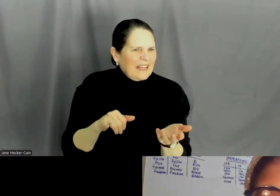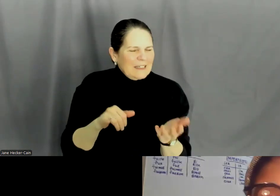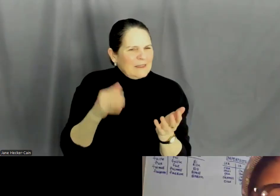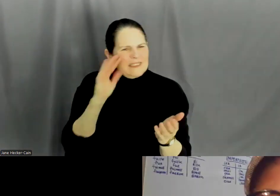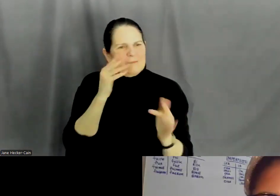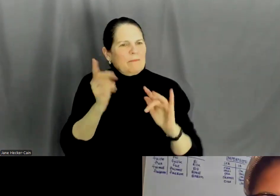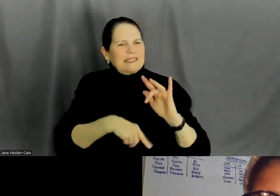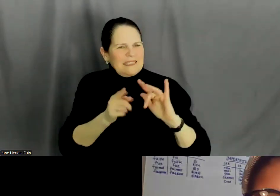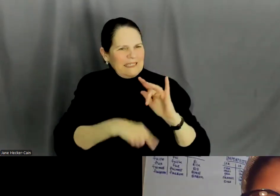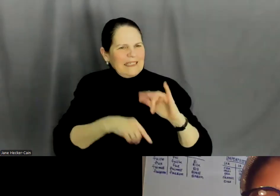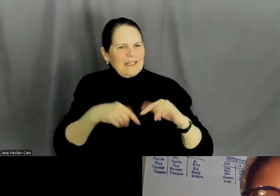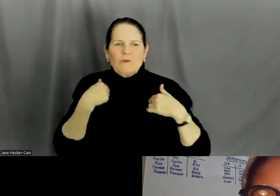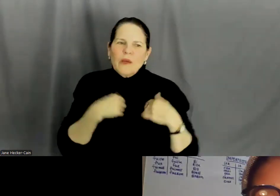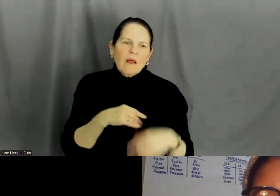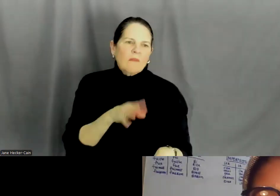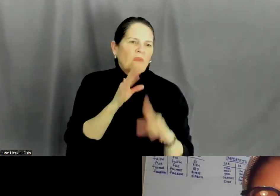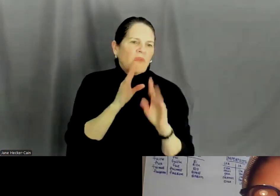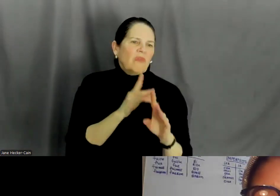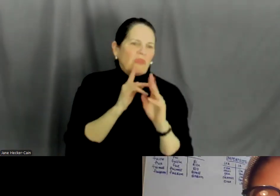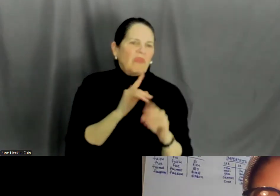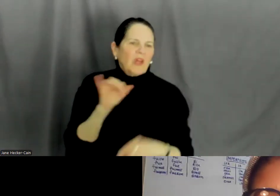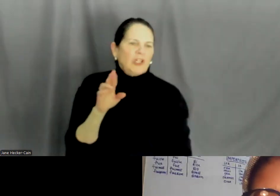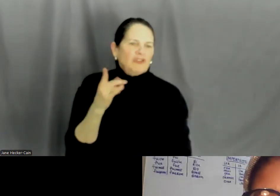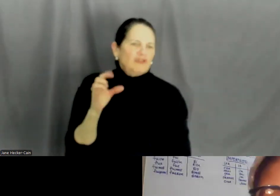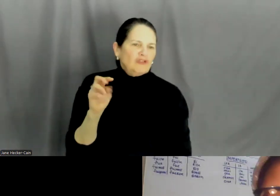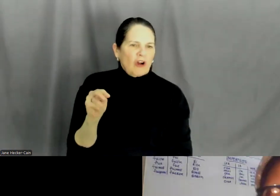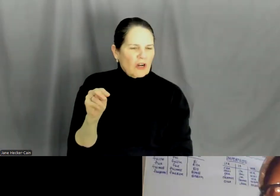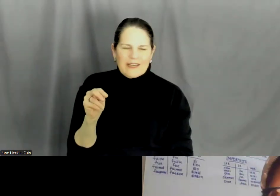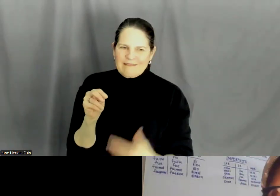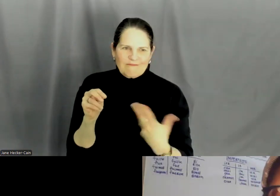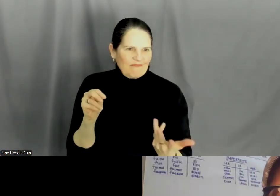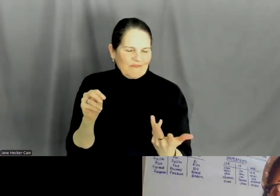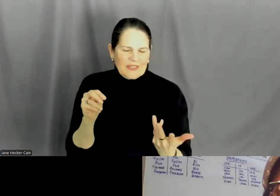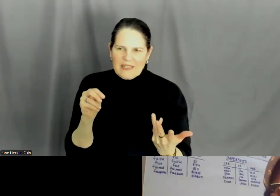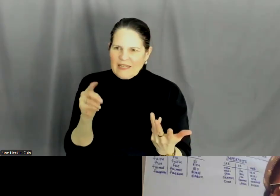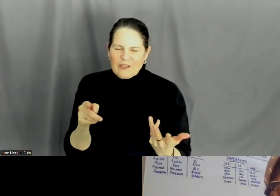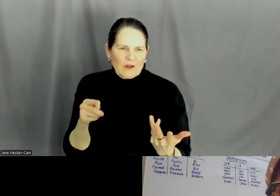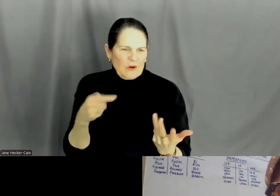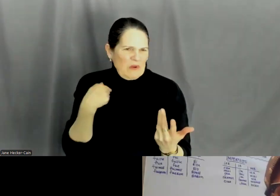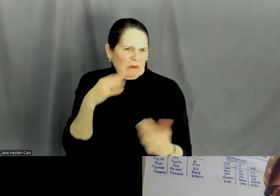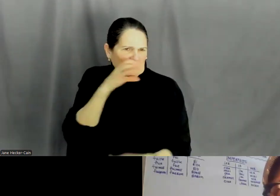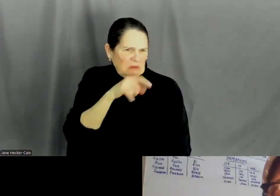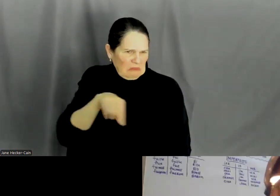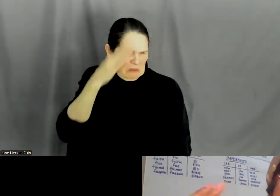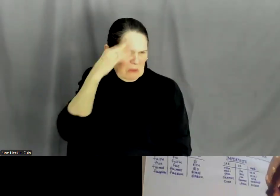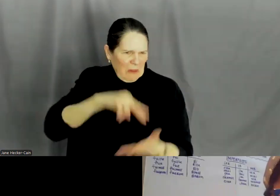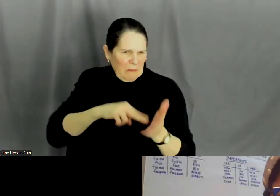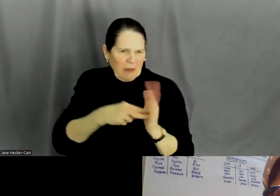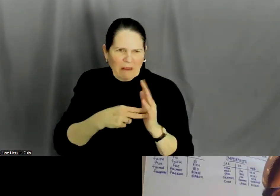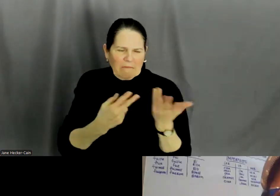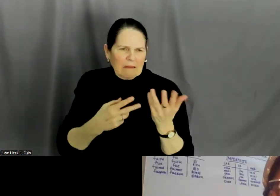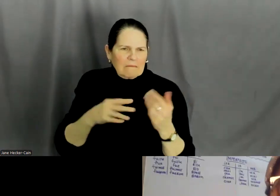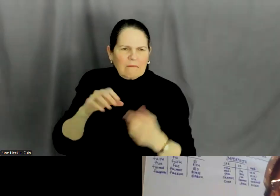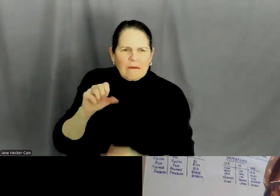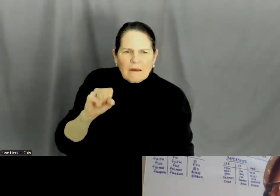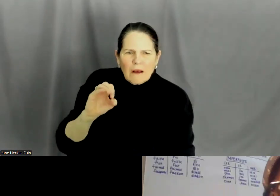can be incredibly jargony, and even some of these words that we use that we just assume everyone knows what it means, right? Social determinants of